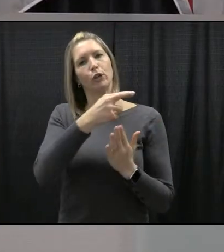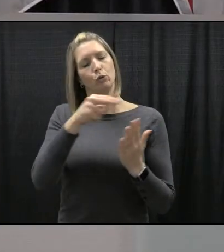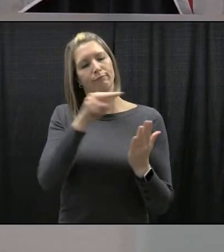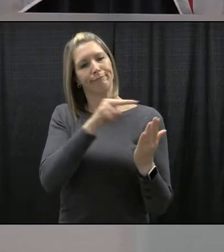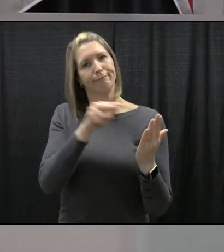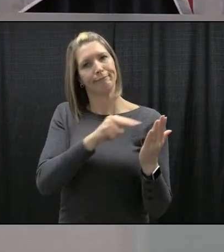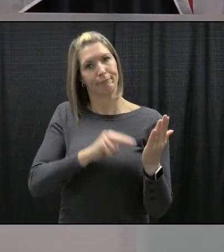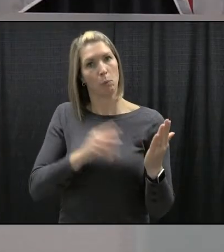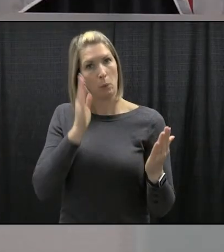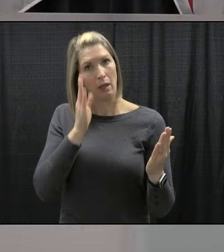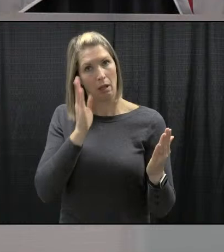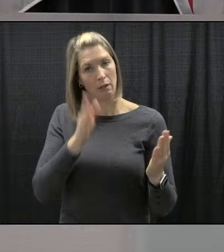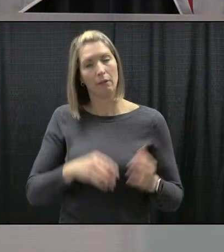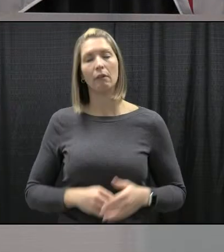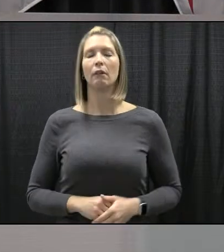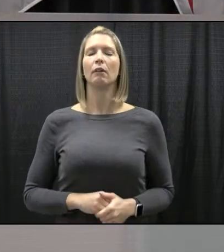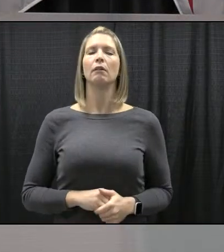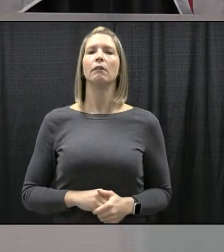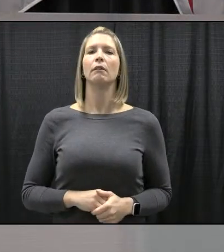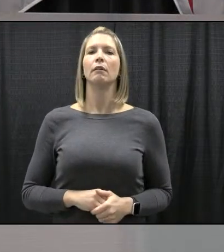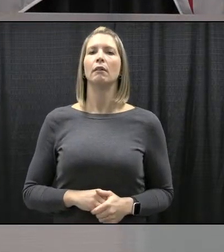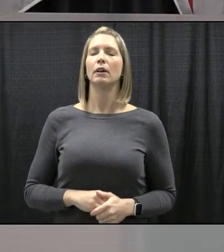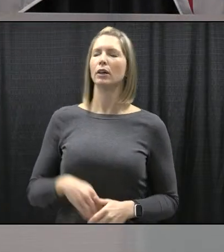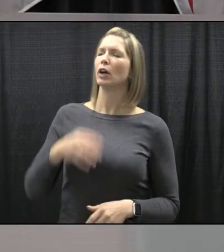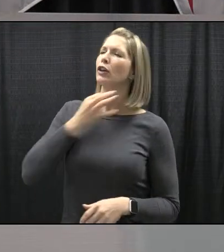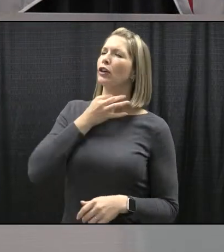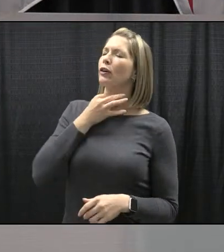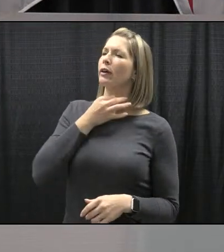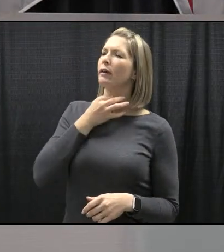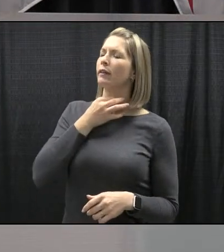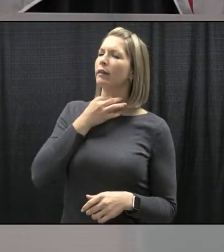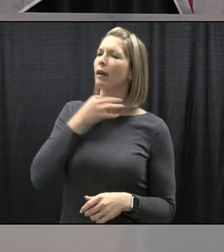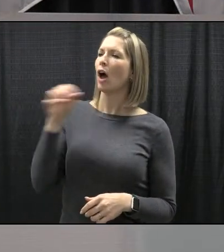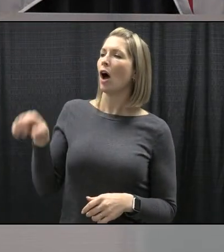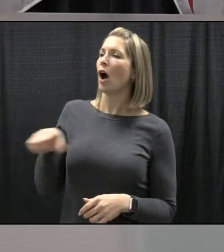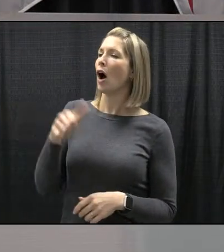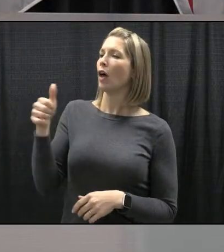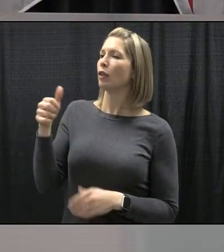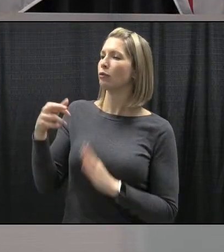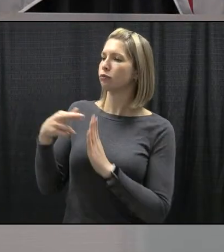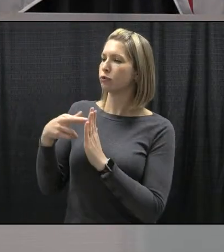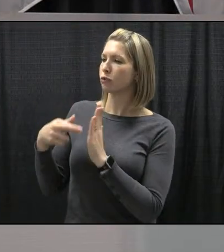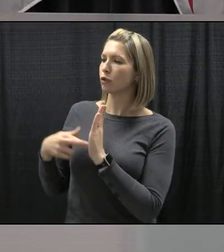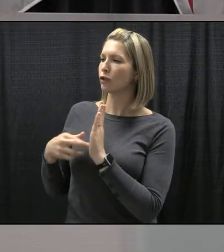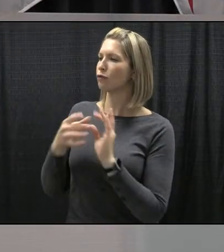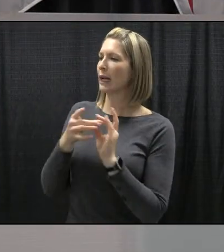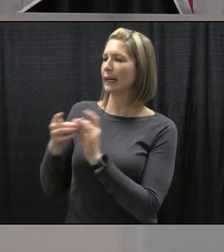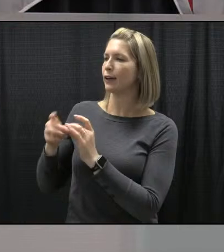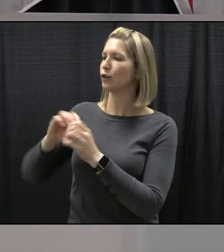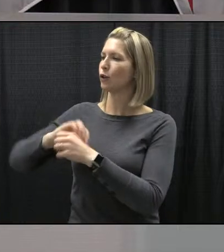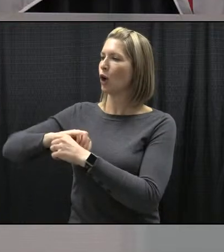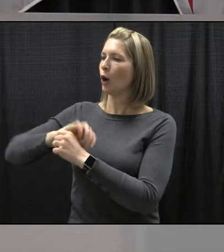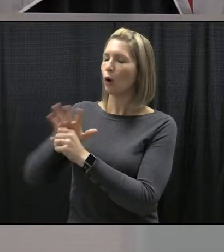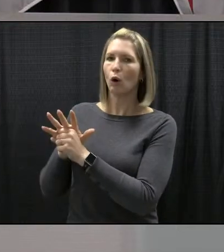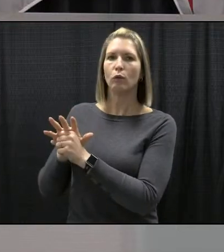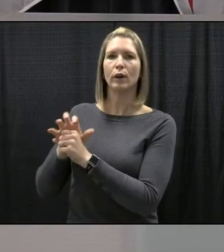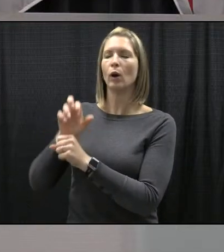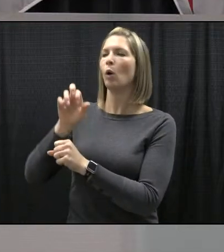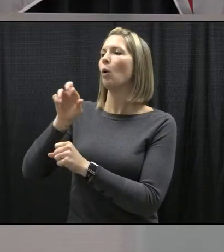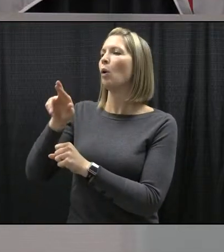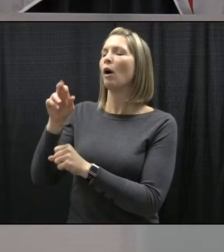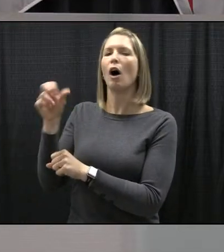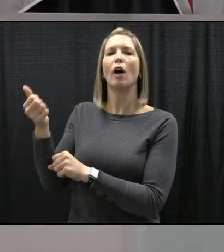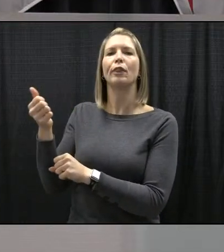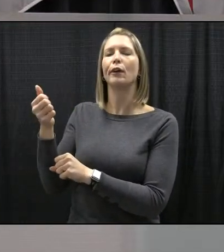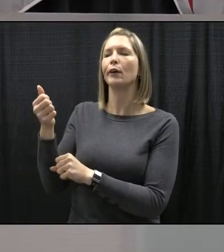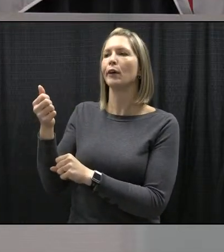And does this mean that that you would expect that other regulations and mandates around COVID could be repealed or ended by that time,